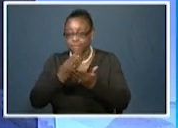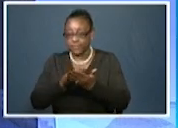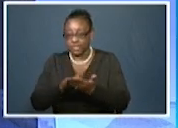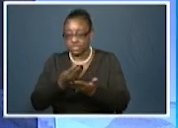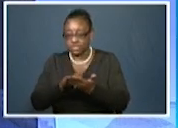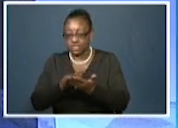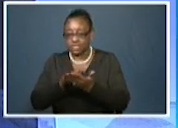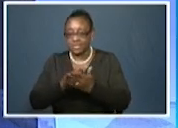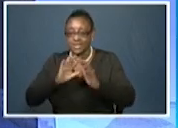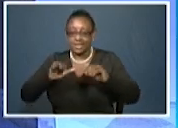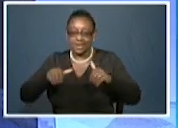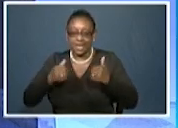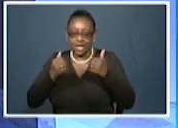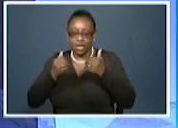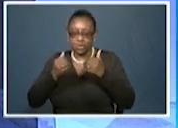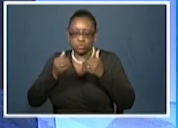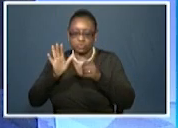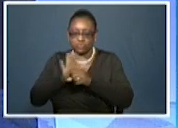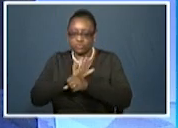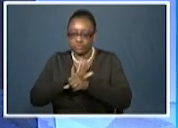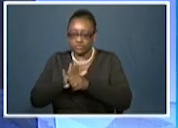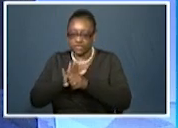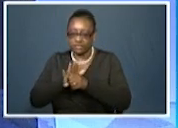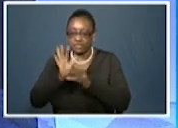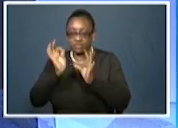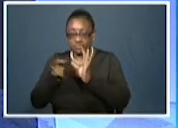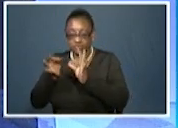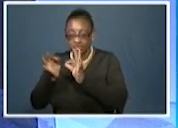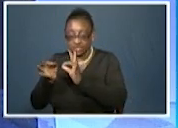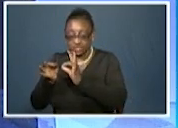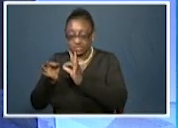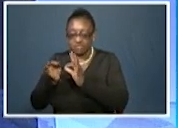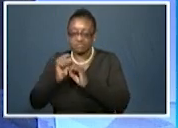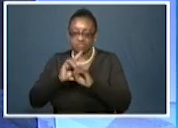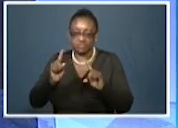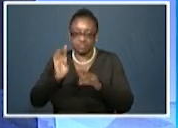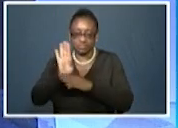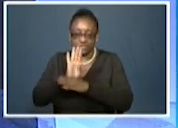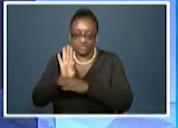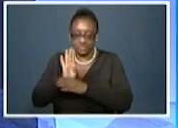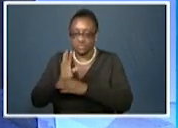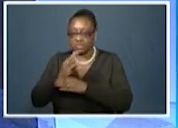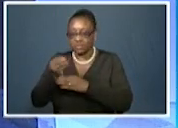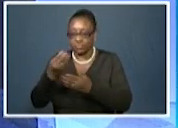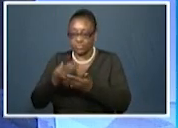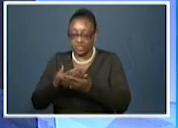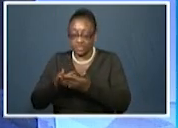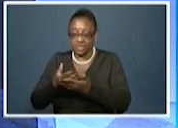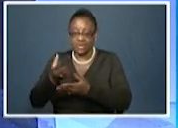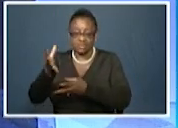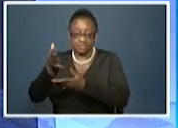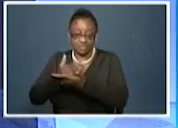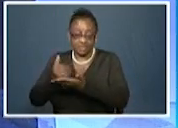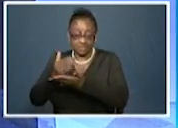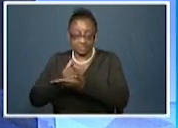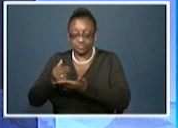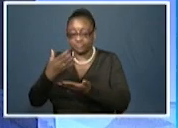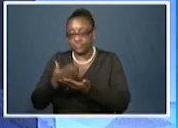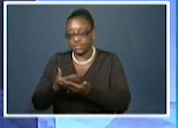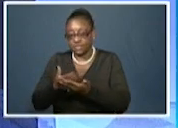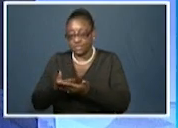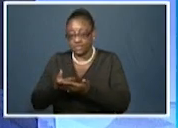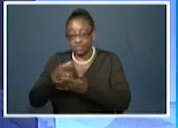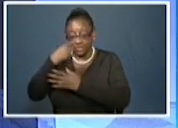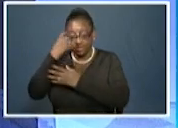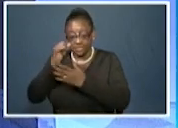and bolts of how it proposes to fulfill upcoming fiscal obligations alongside what it hopes to pull in revenue. Leading us off tonight